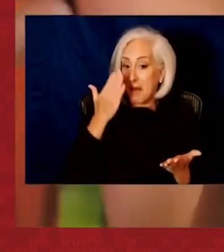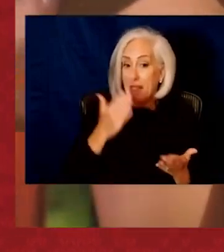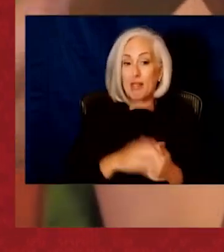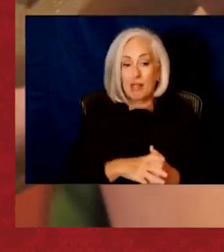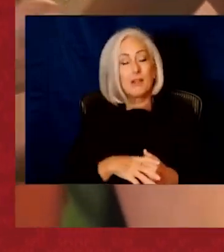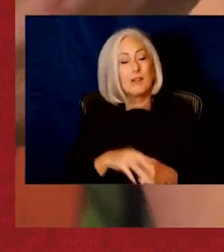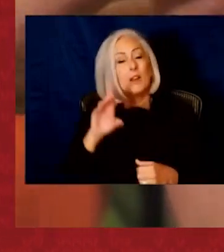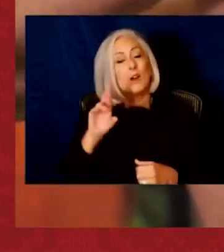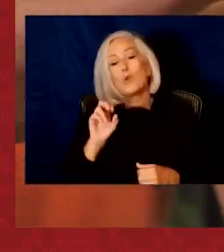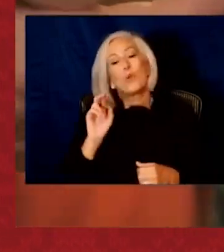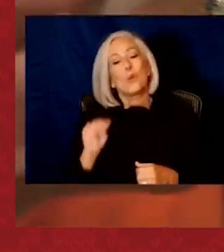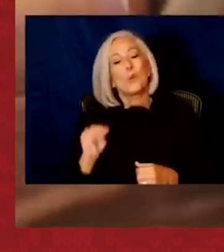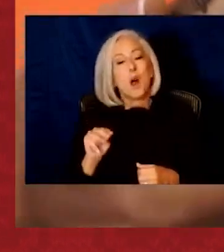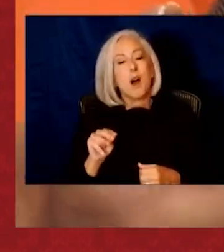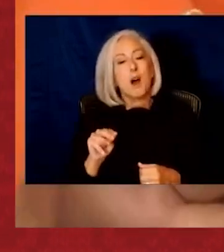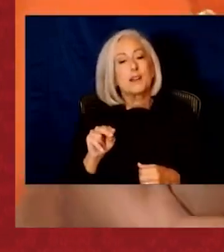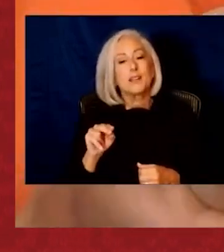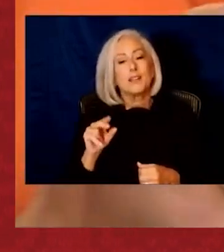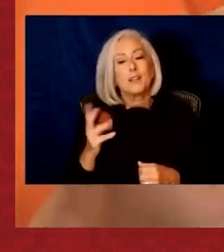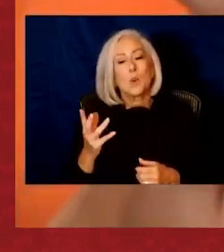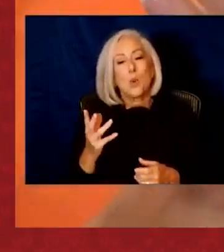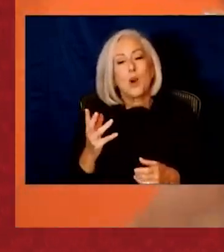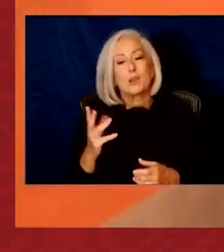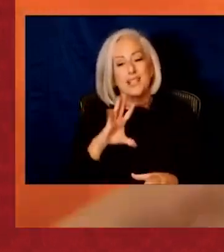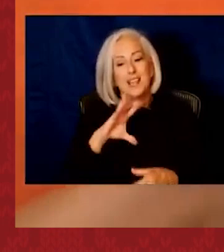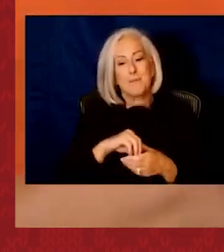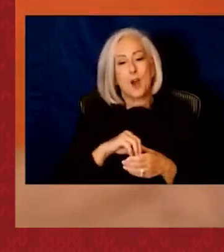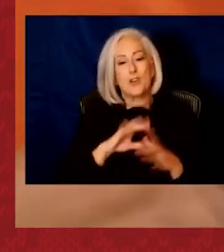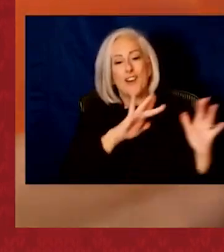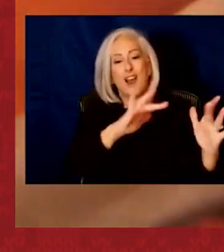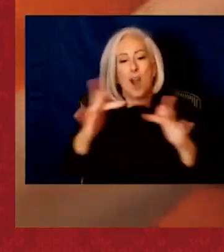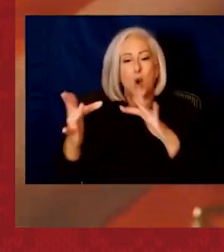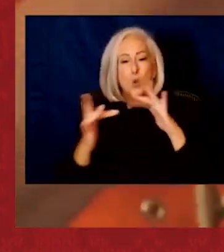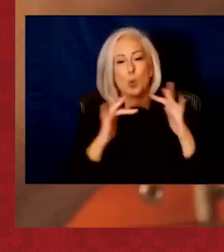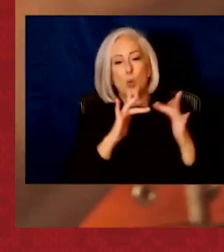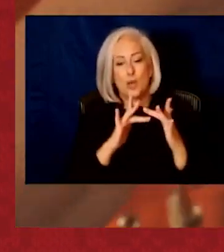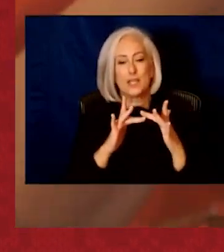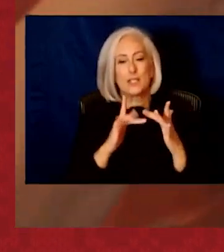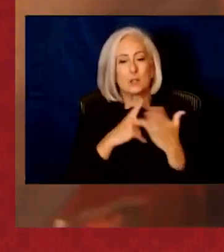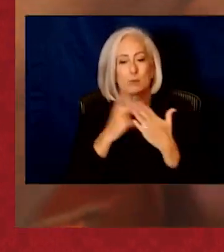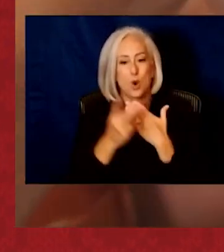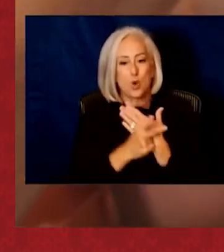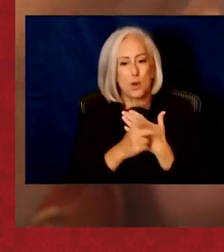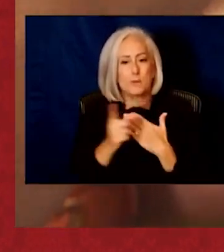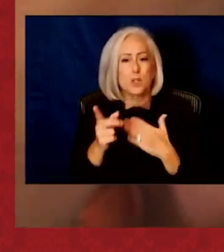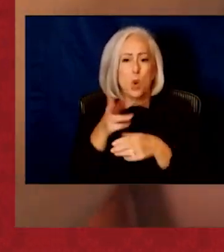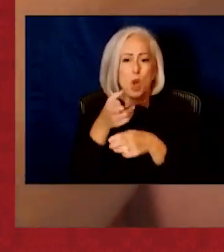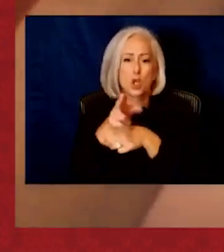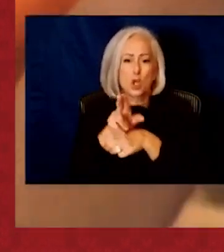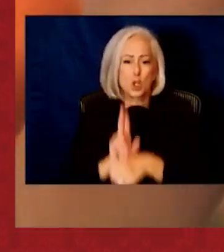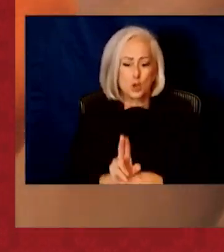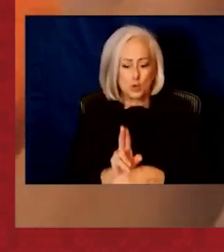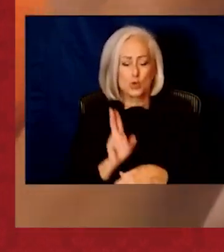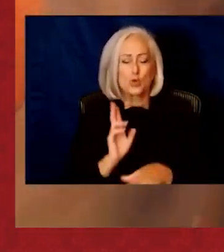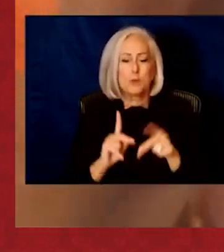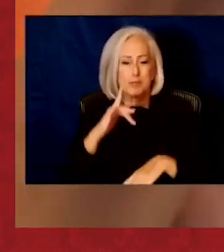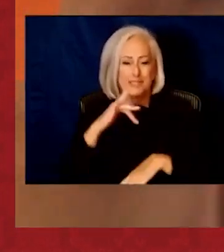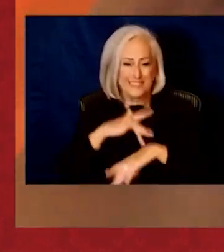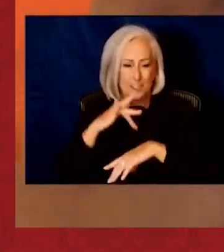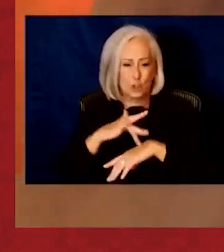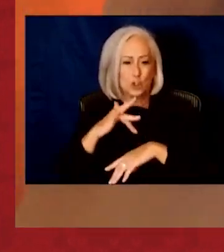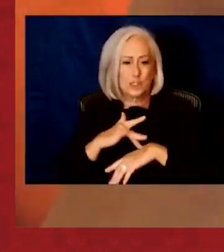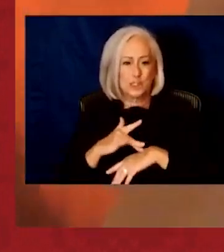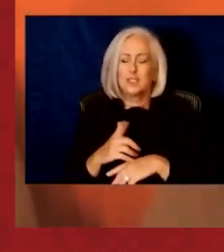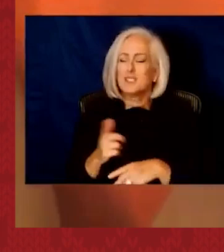or used to be a part of our outreach program. So he's very used to being handled. Yeah, he's getting more calm. He